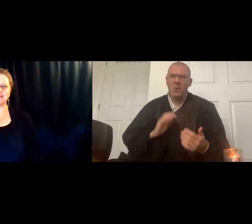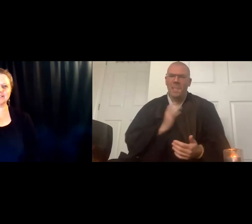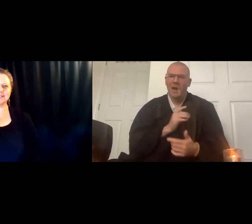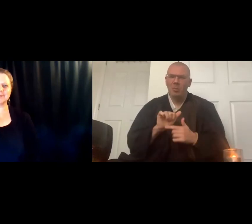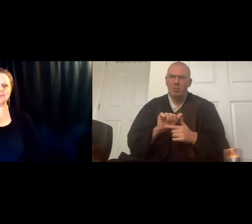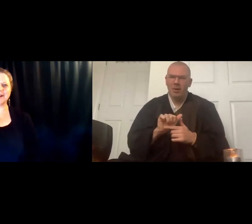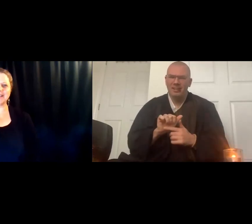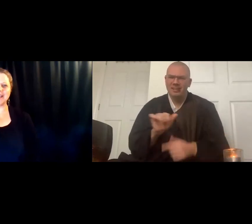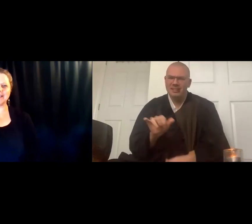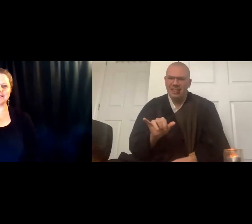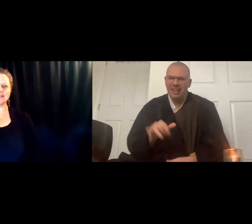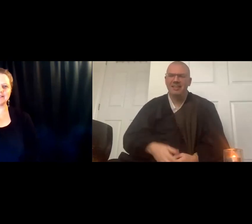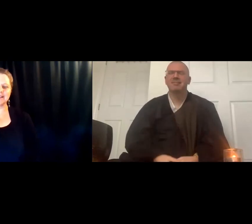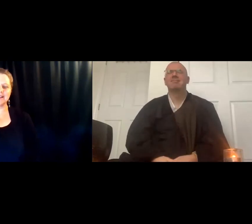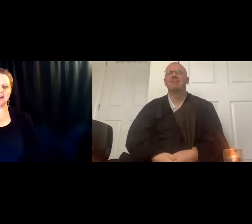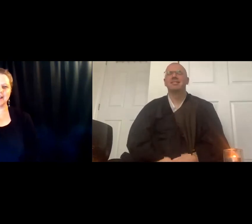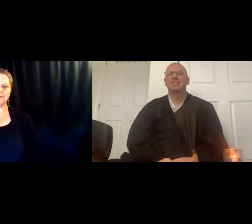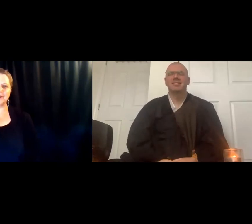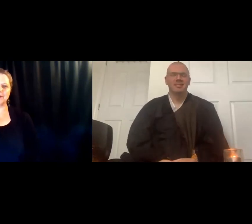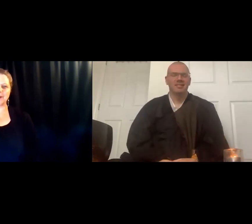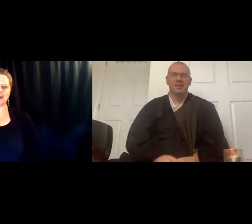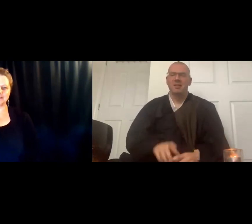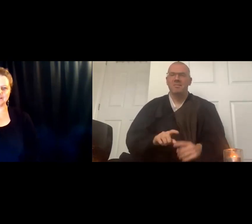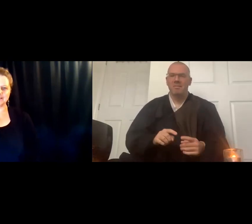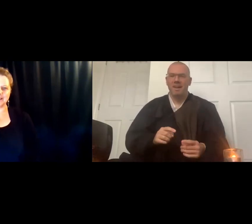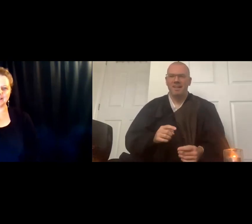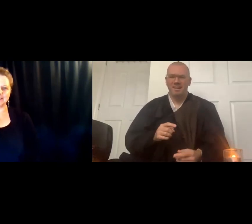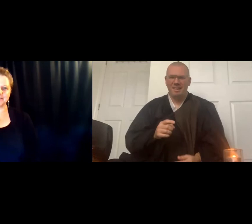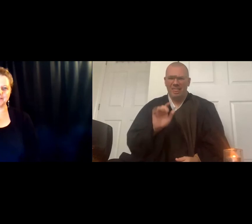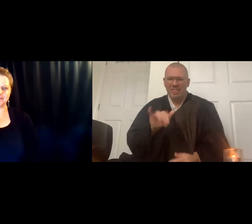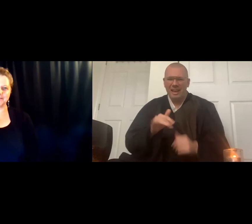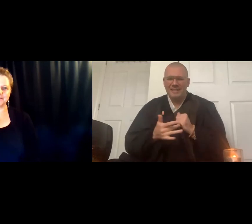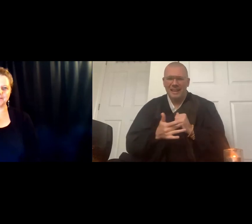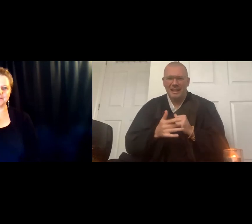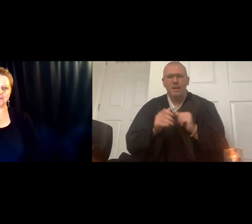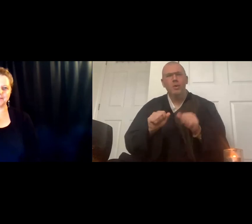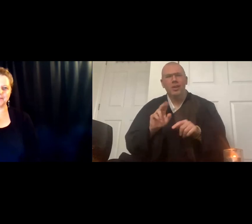This is just a small taste of what our practice is like.